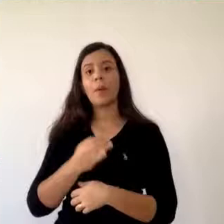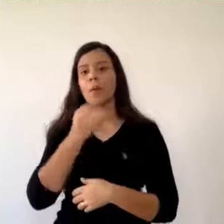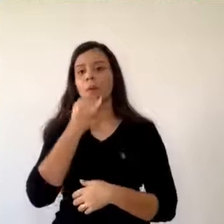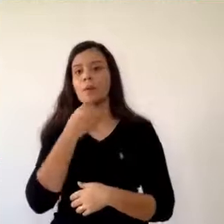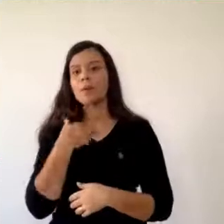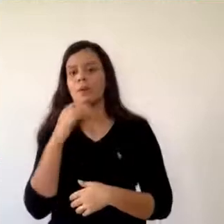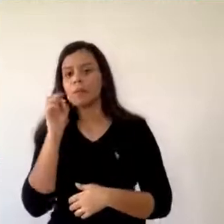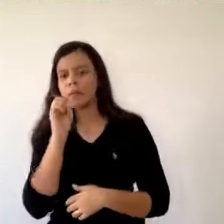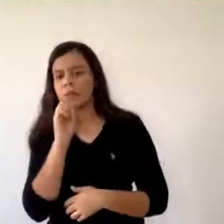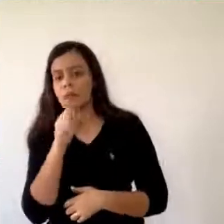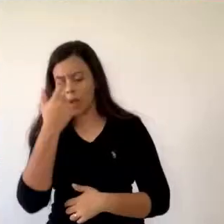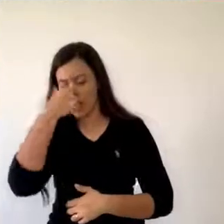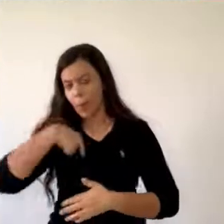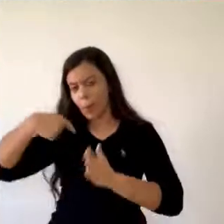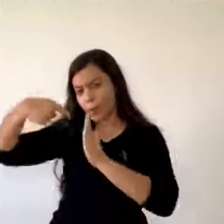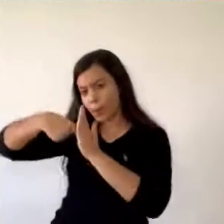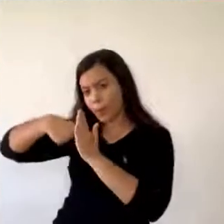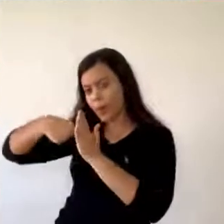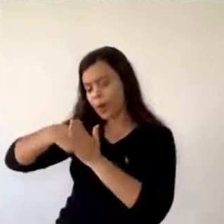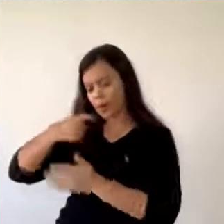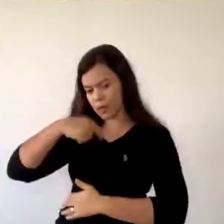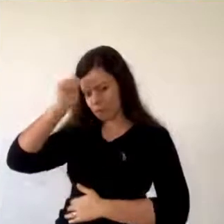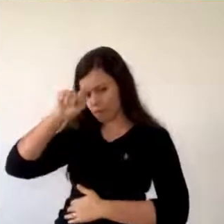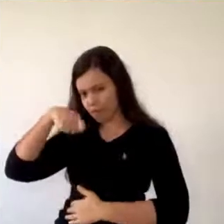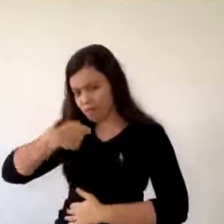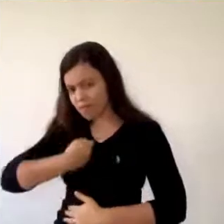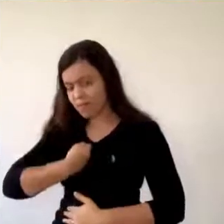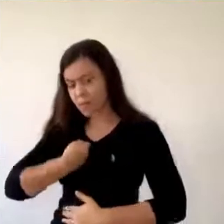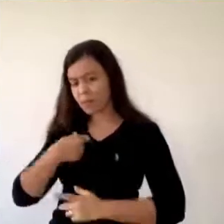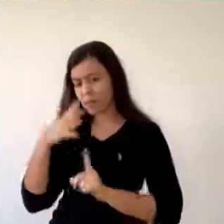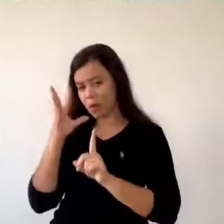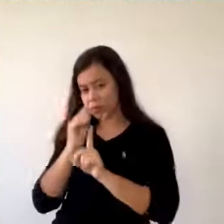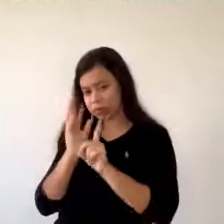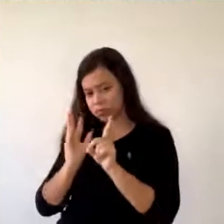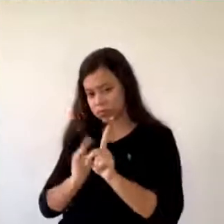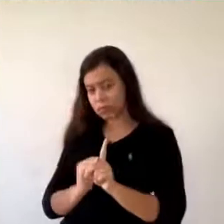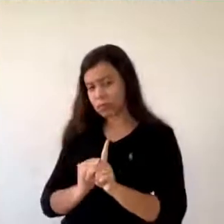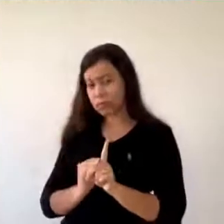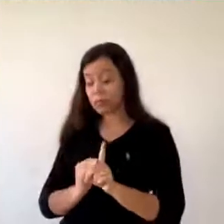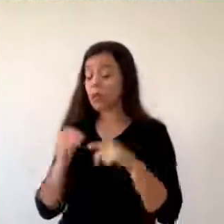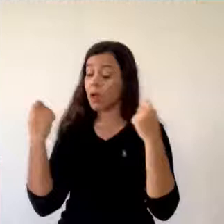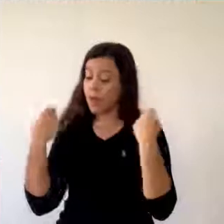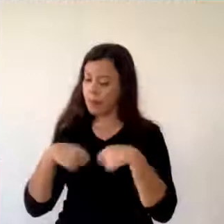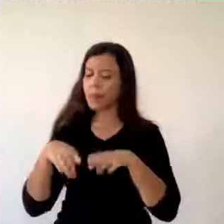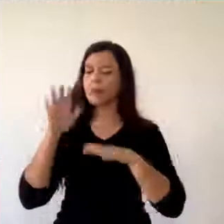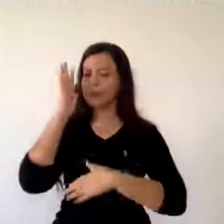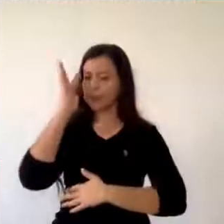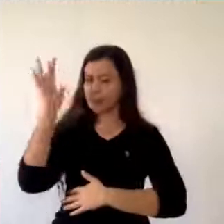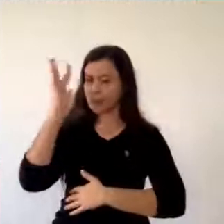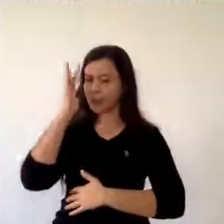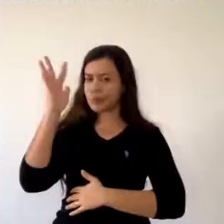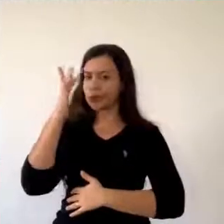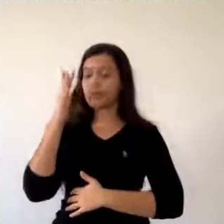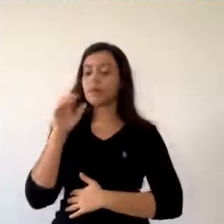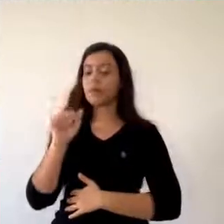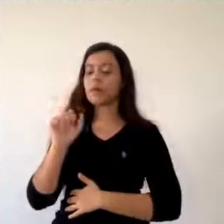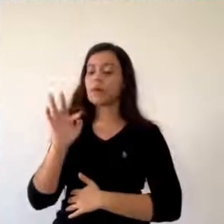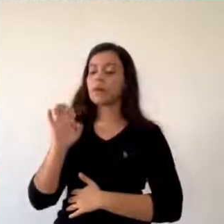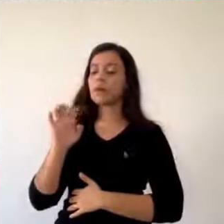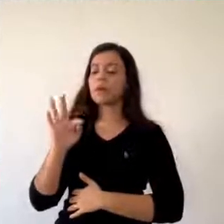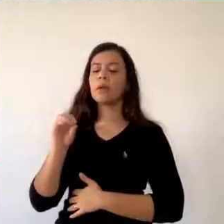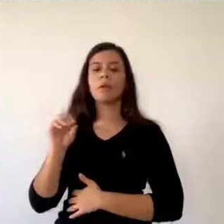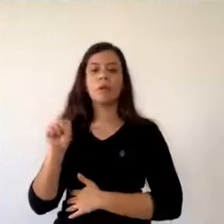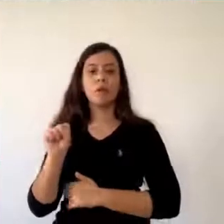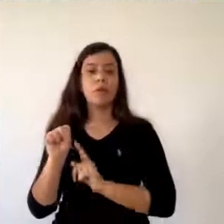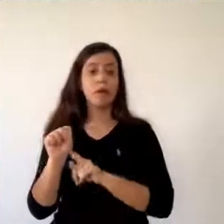all people may be potential abusers. And we, if we are thinking about